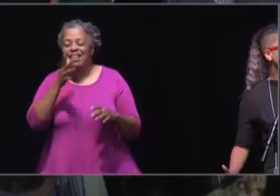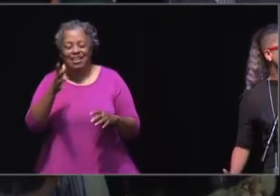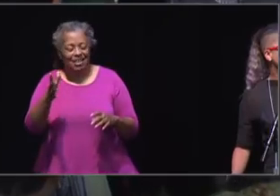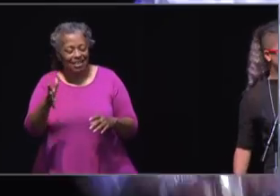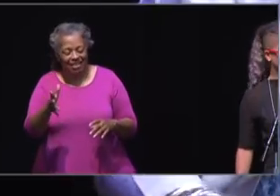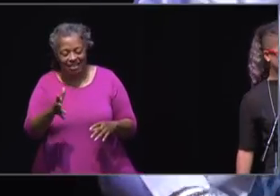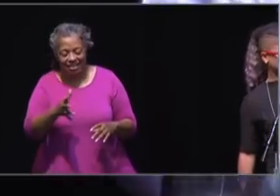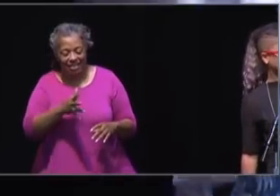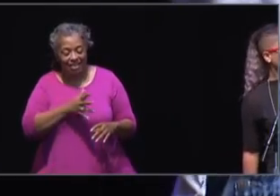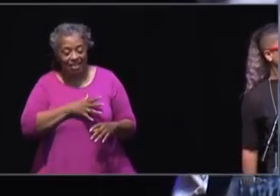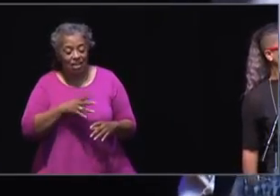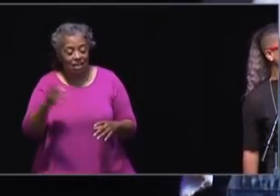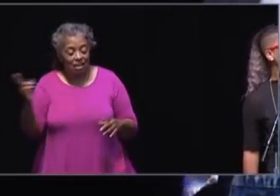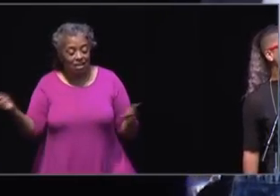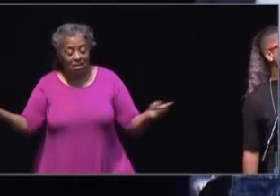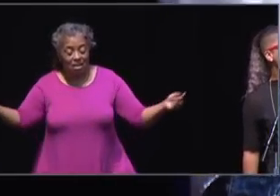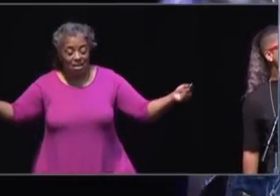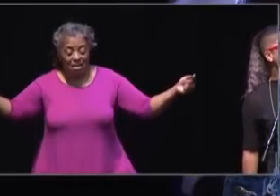women